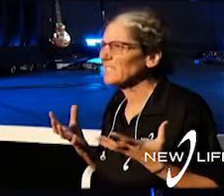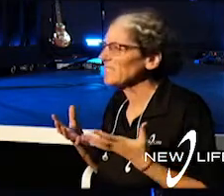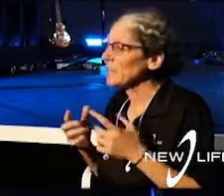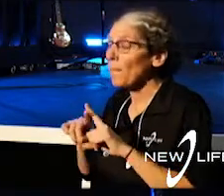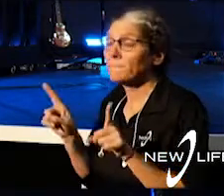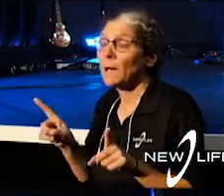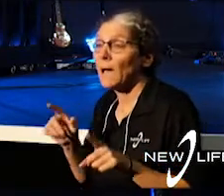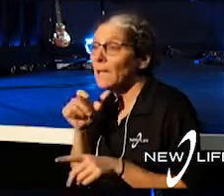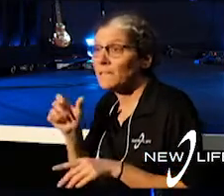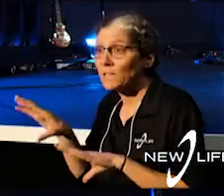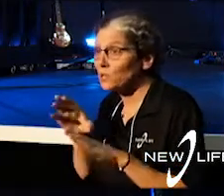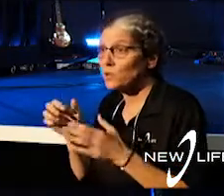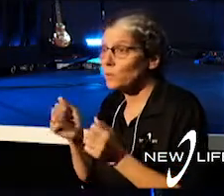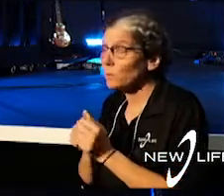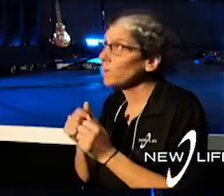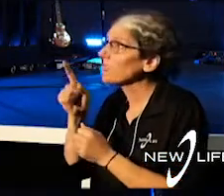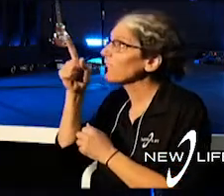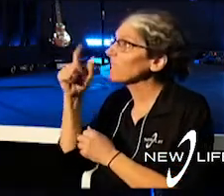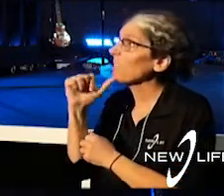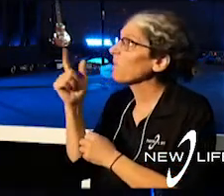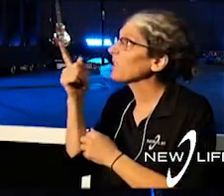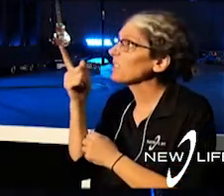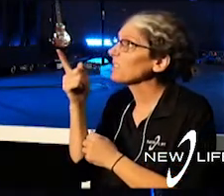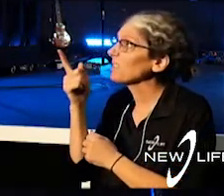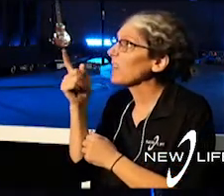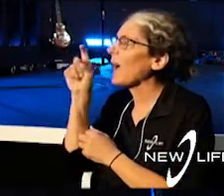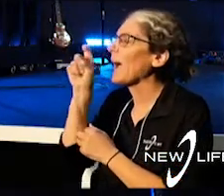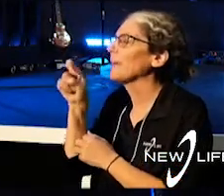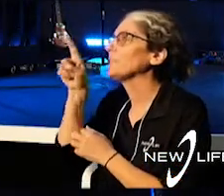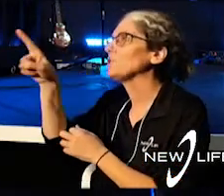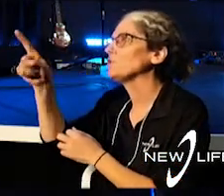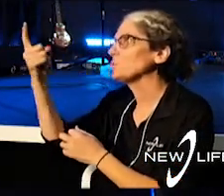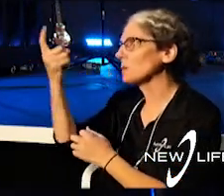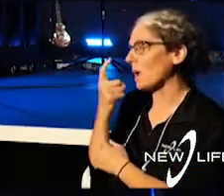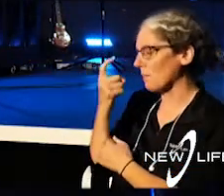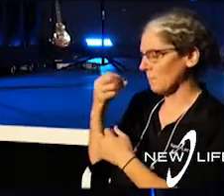But I can't do this without you, God. I need your grace."